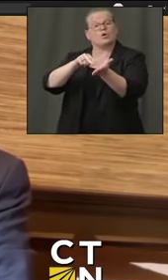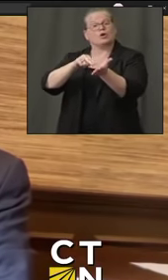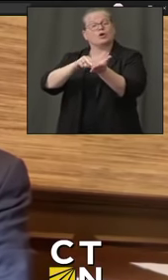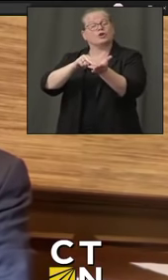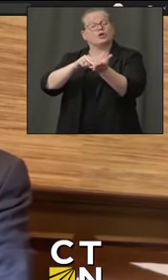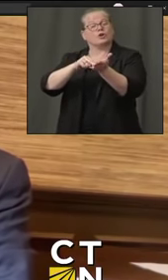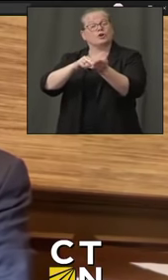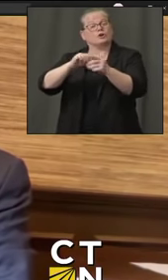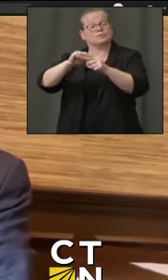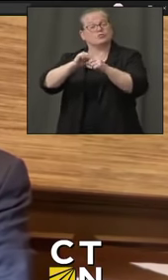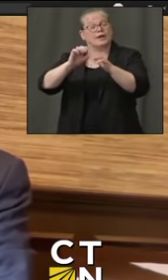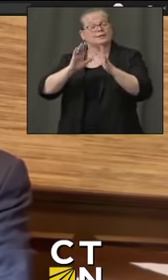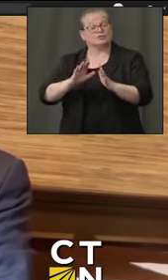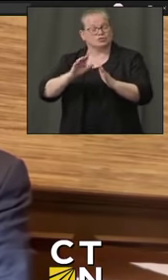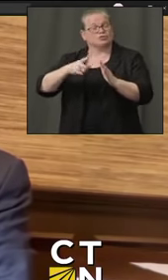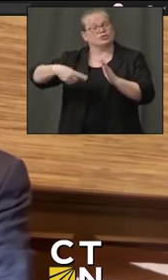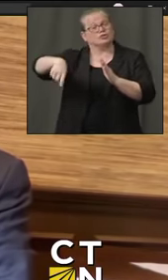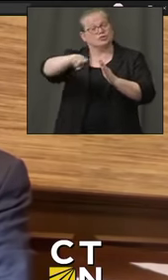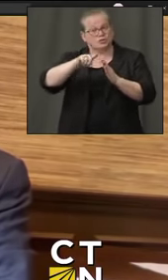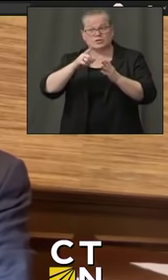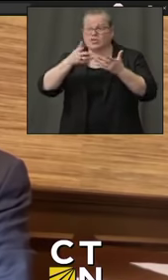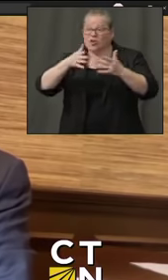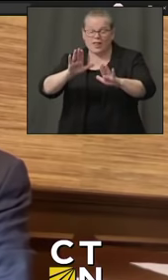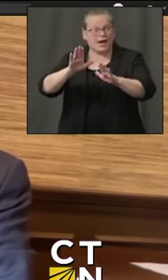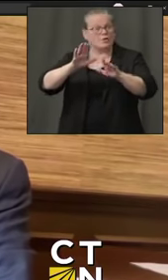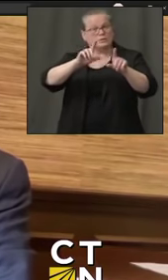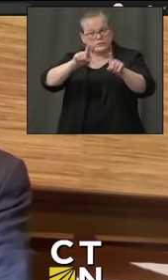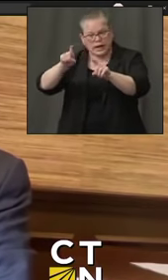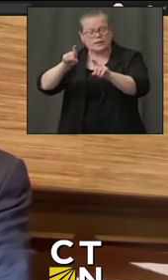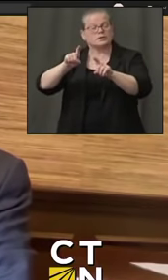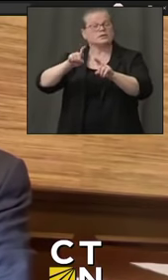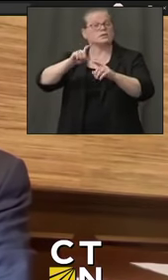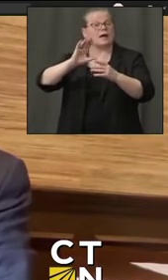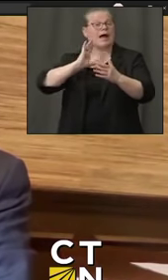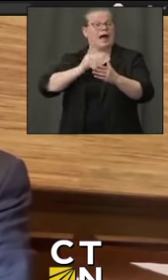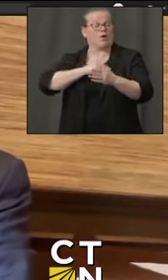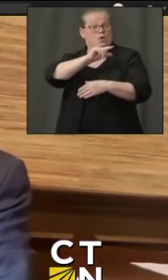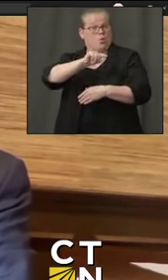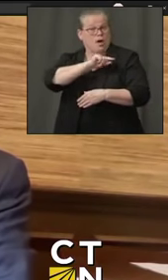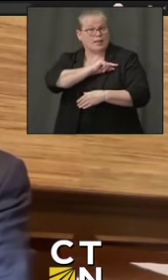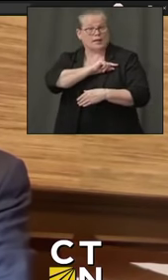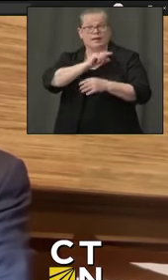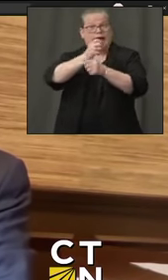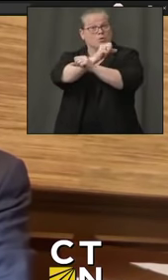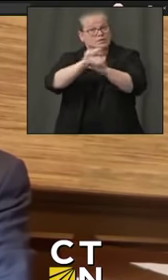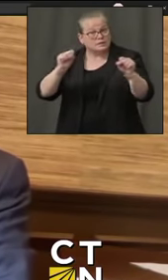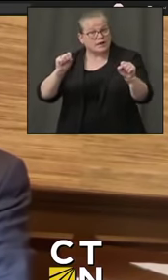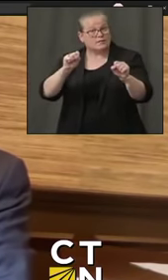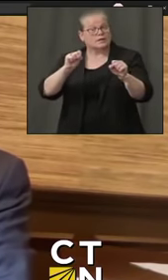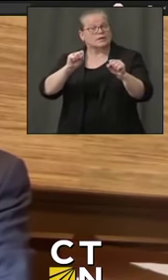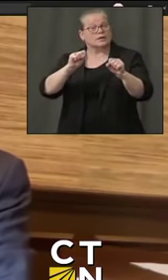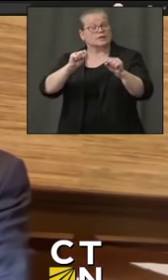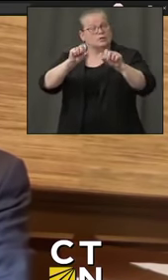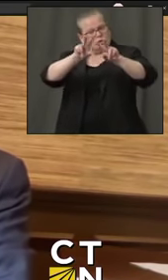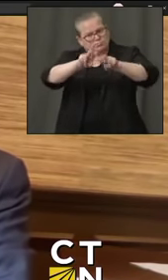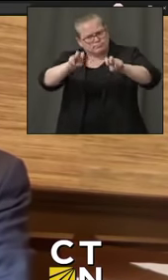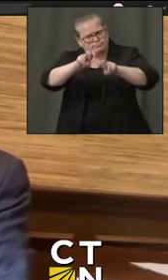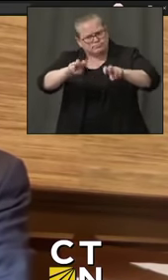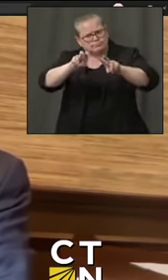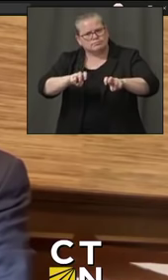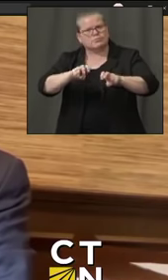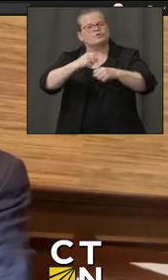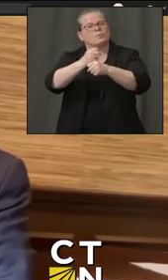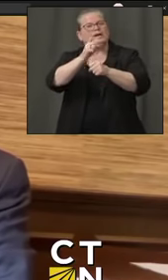do, we are tracking quality and safety metrics to ensure that the status and the quality before